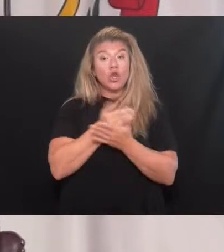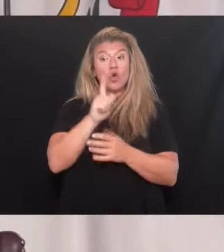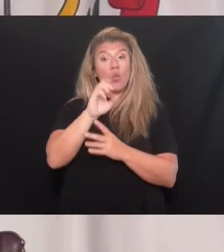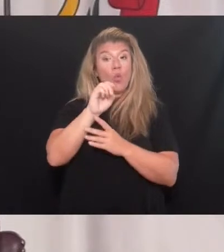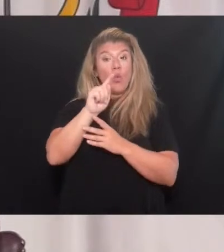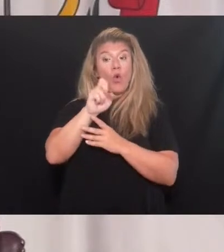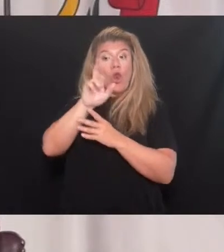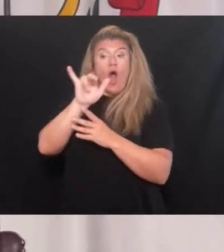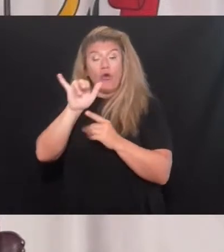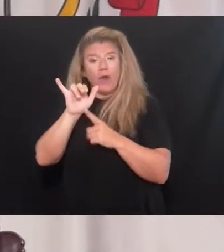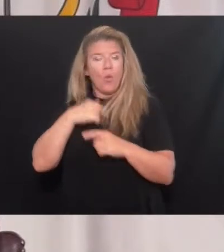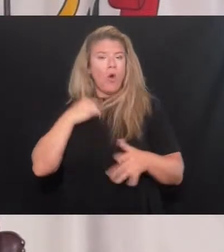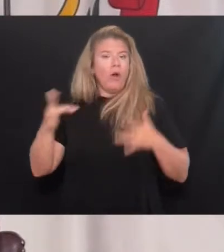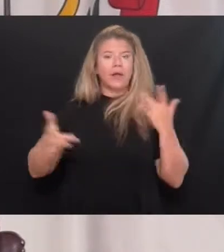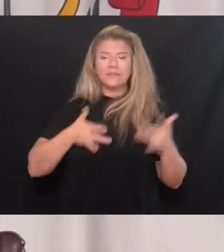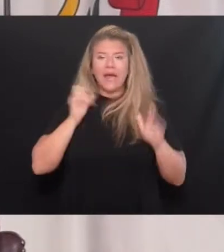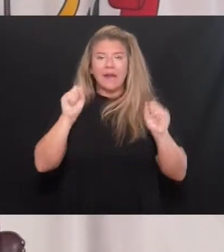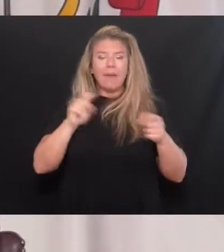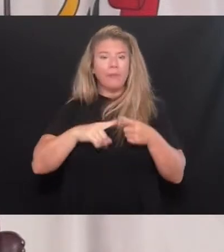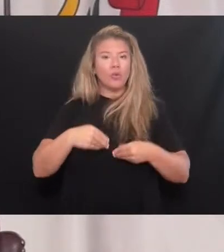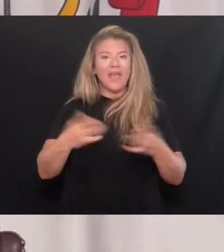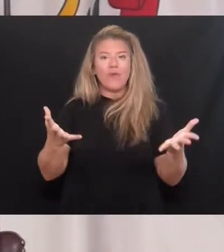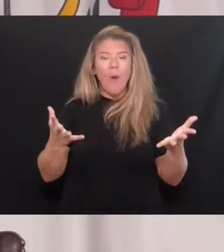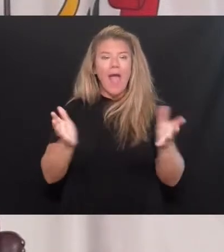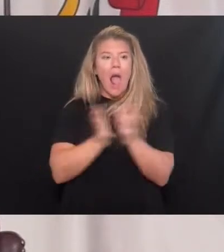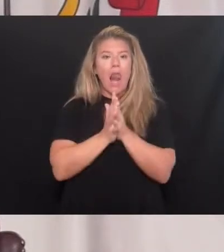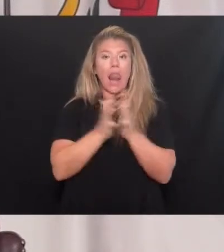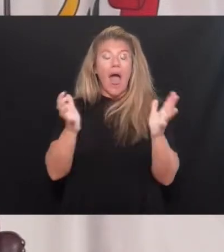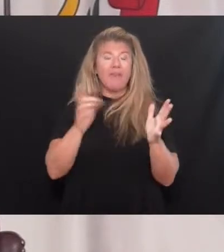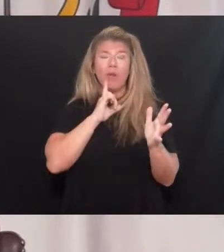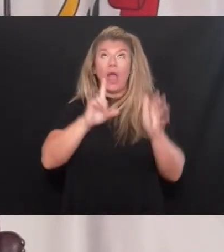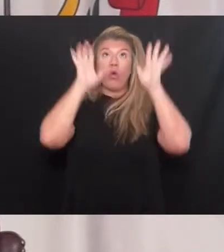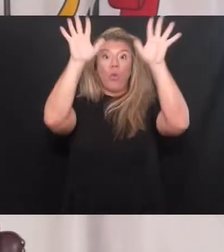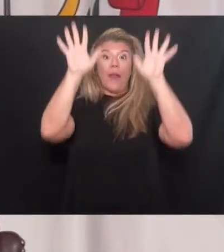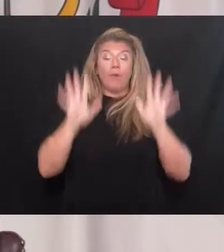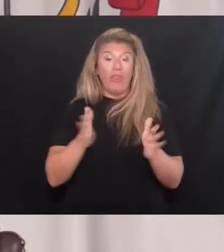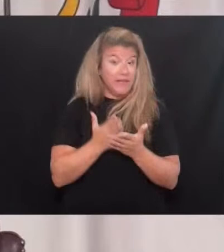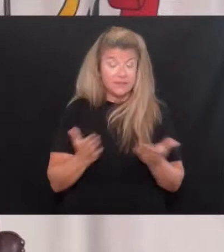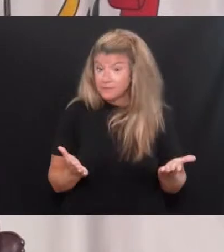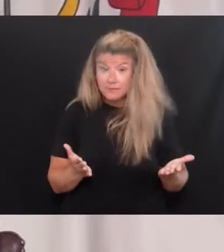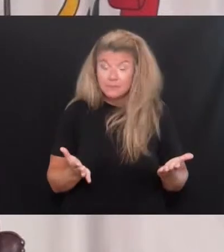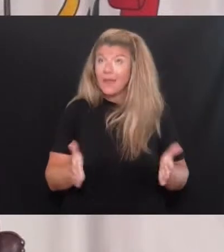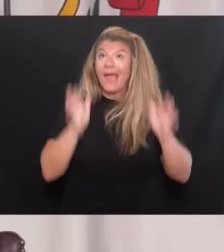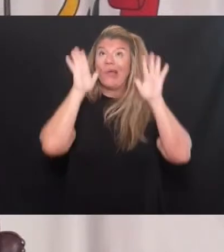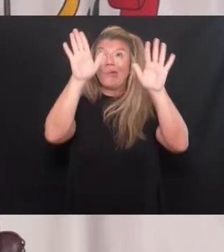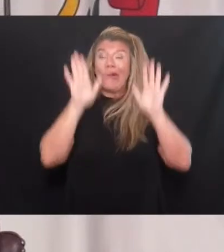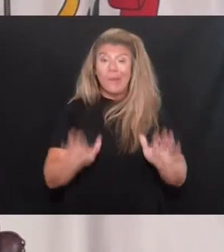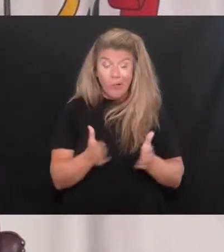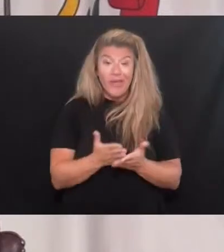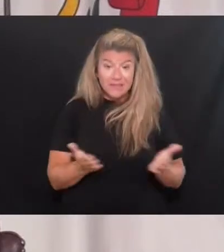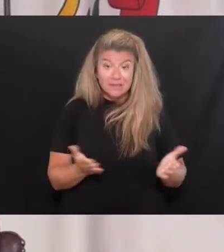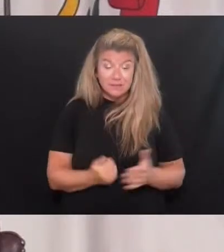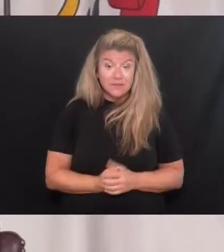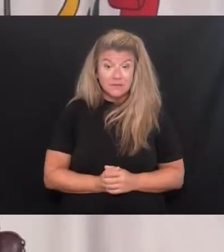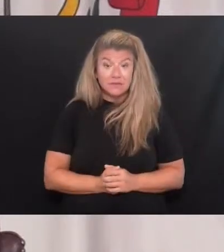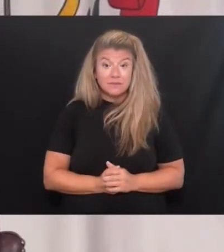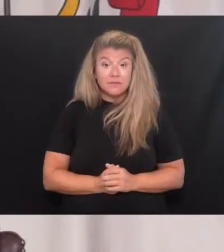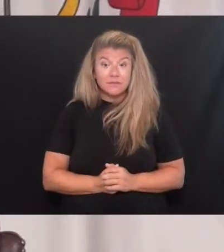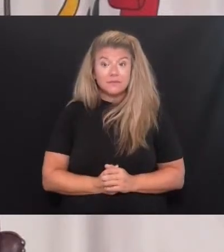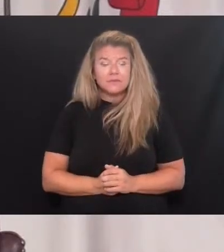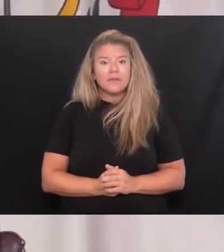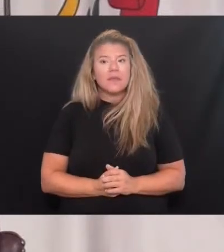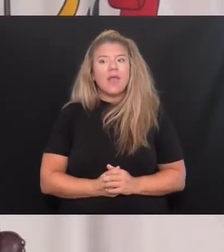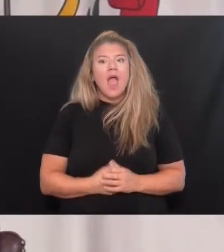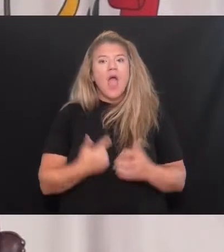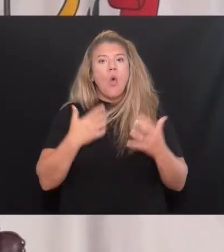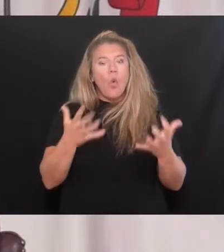tickled to death to be able to give away a lot of incredible stuff and everything. And we want